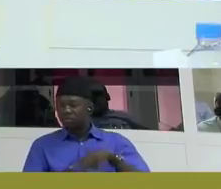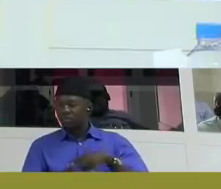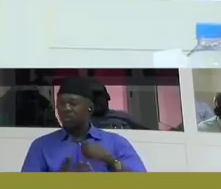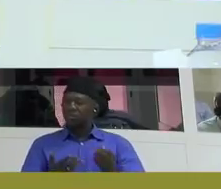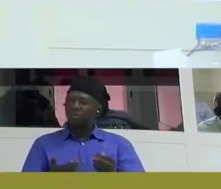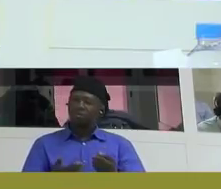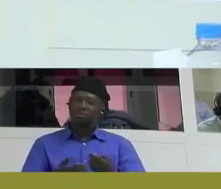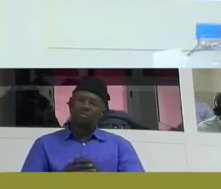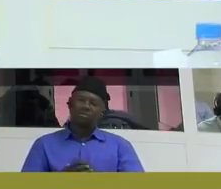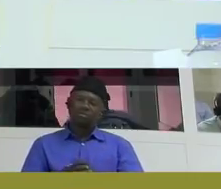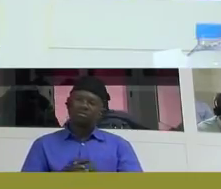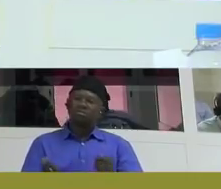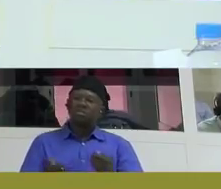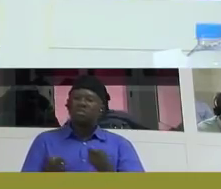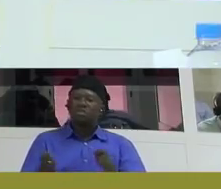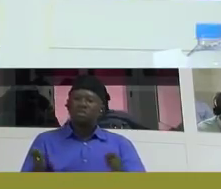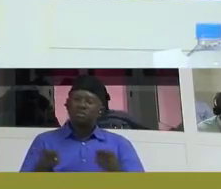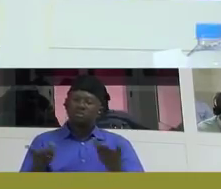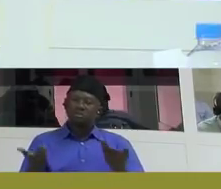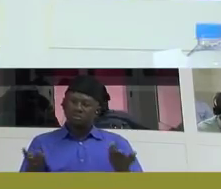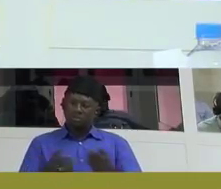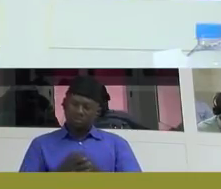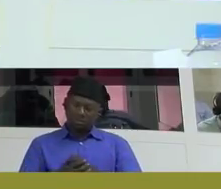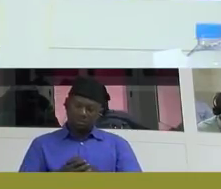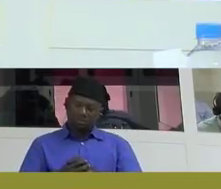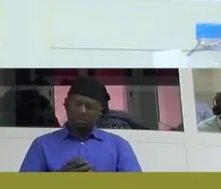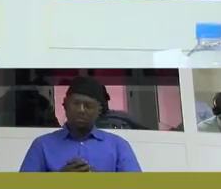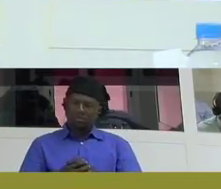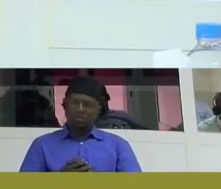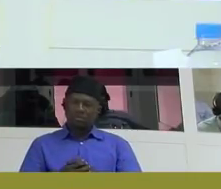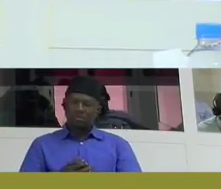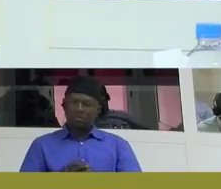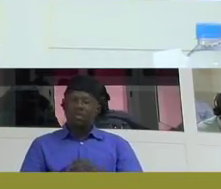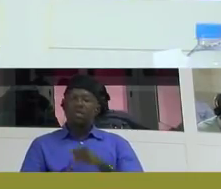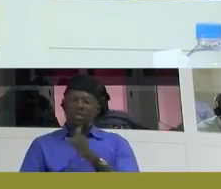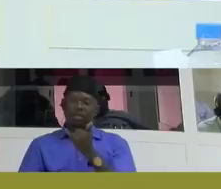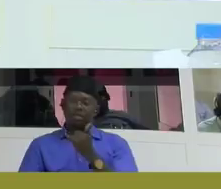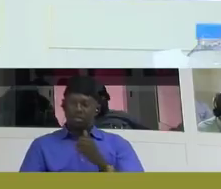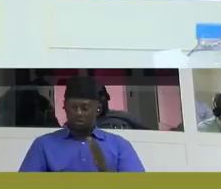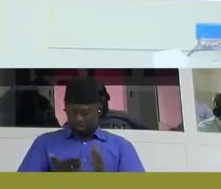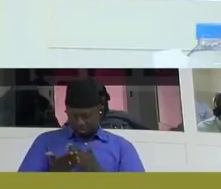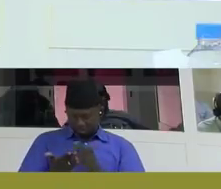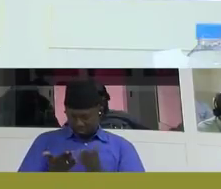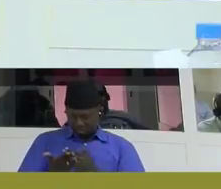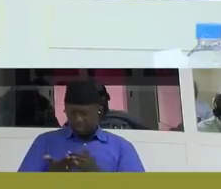there was a ban on drums which was published.